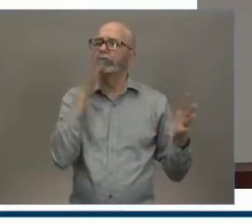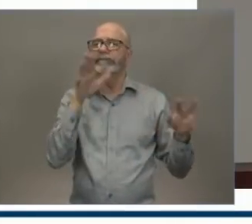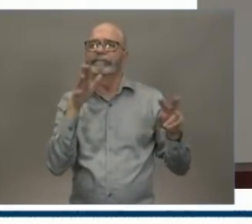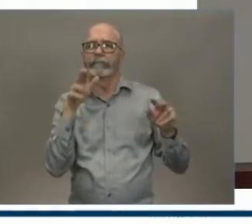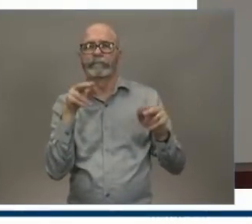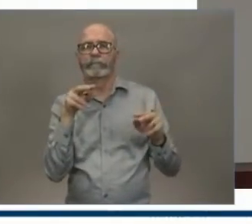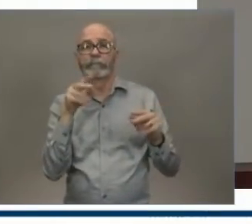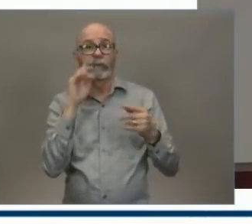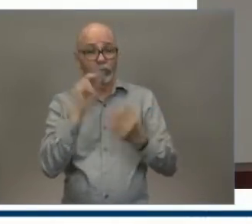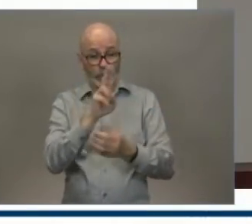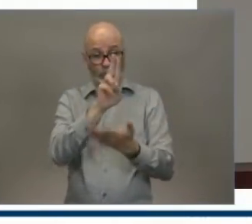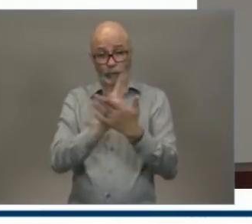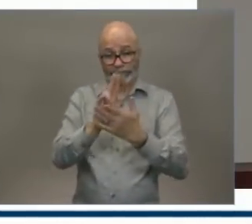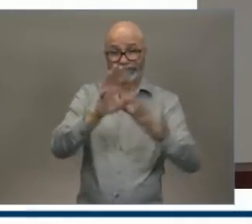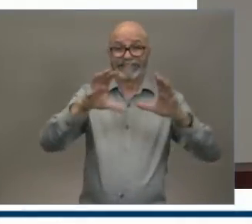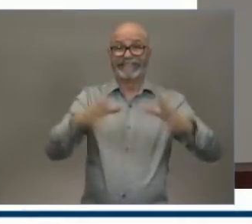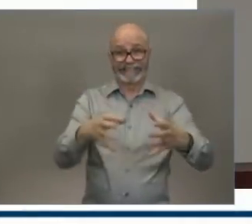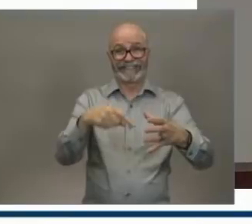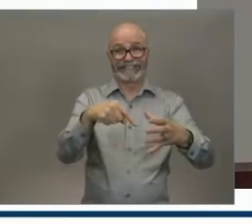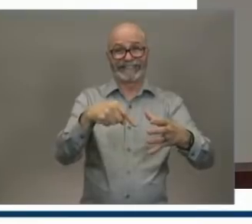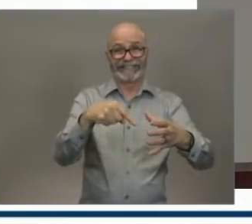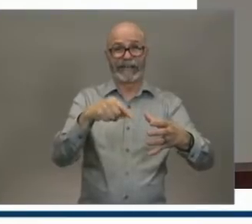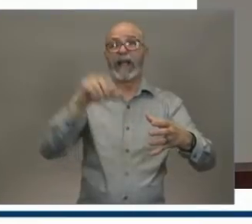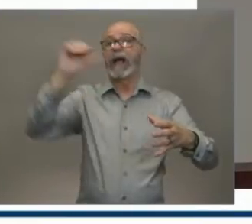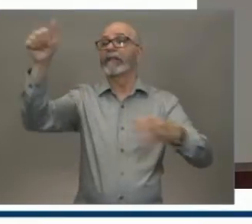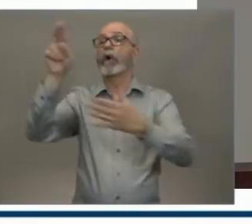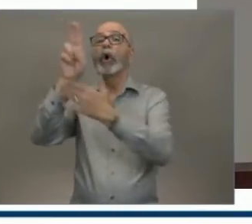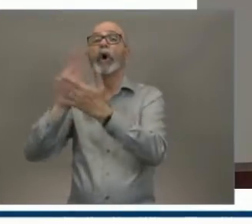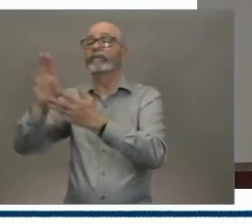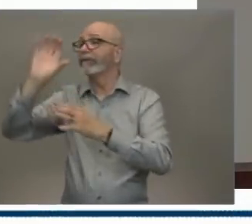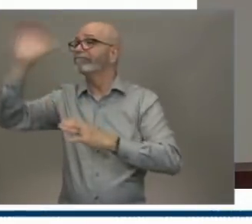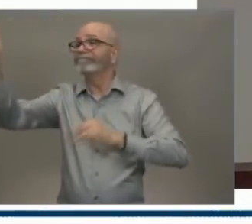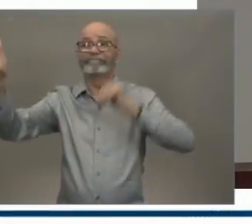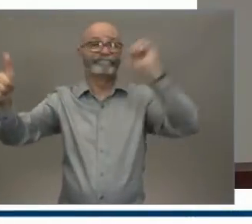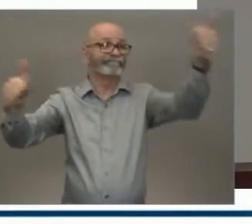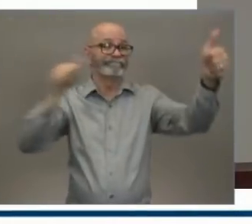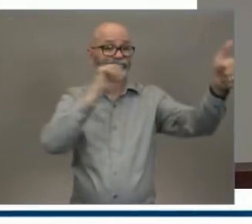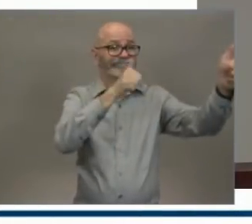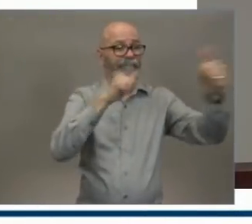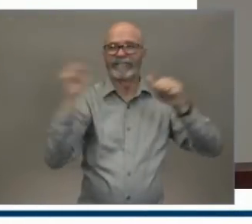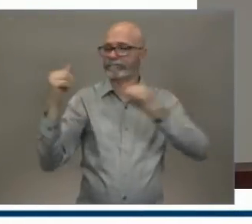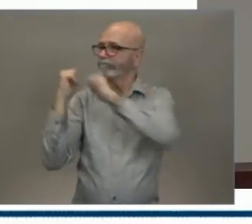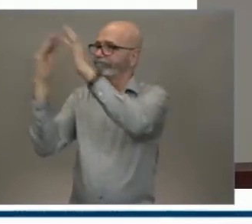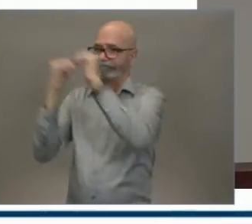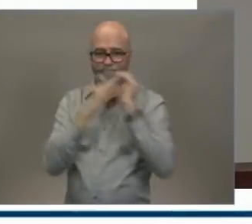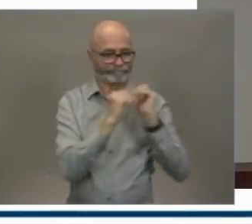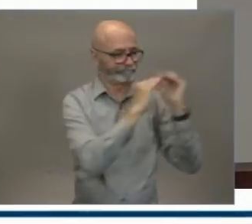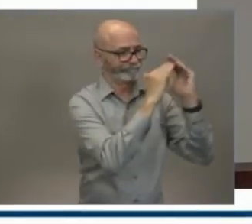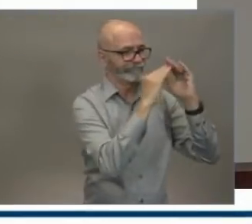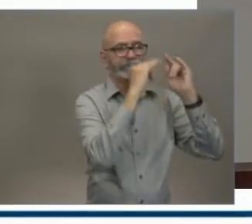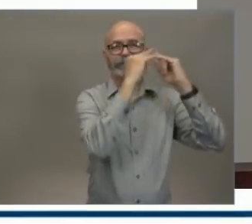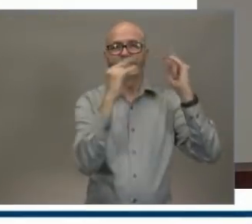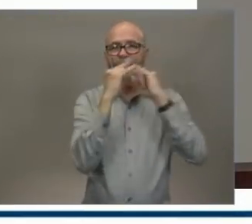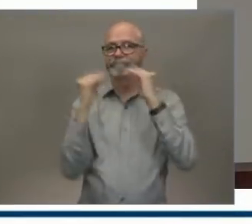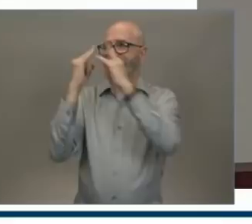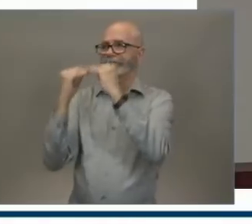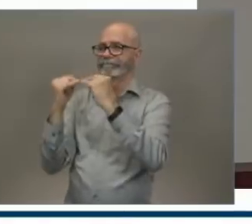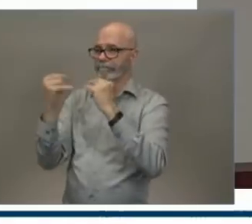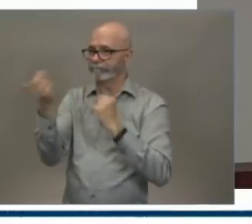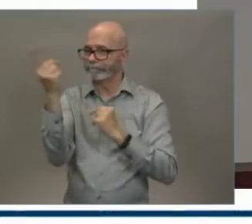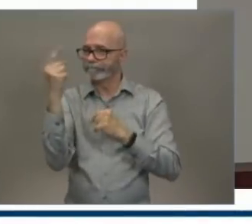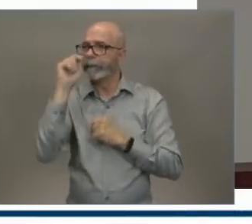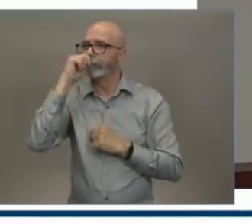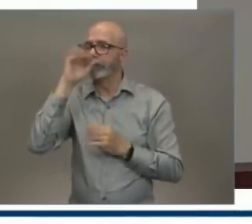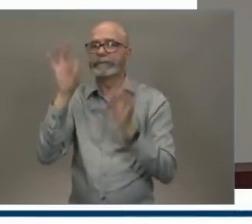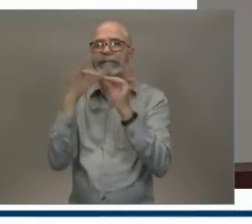communities, just as a way to make sure that we're on top of any potential COVID